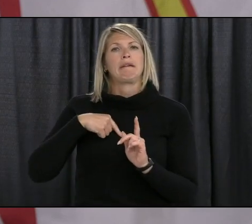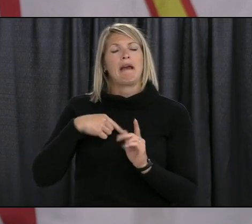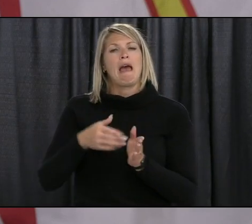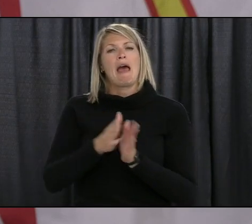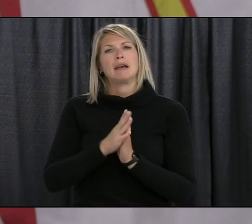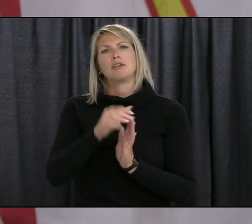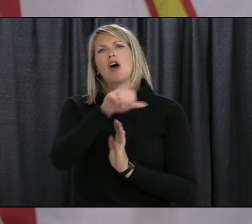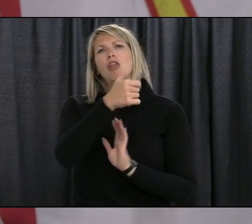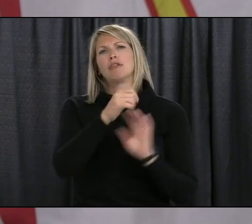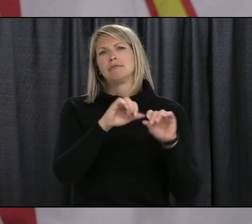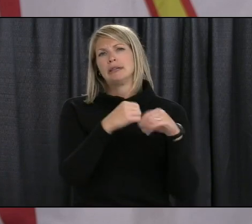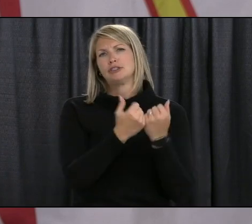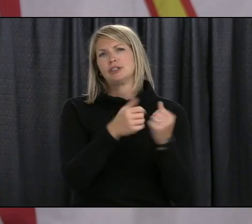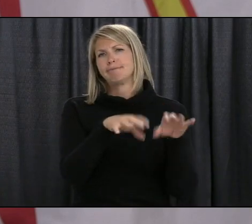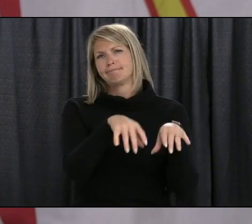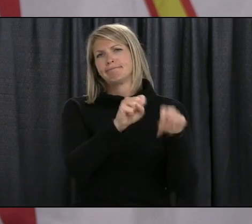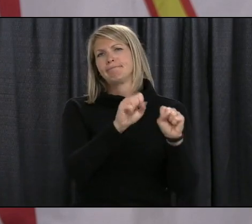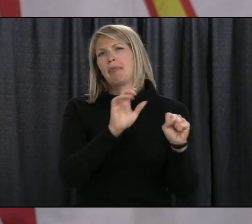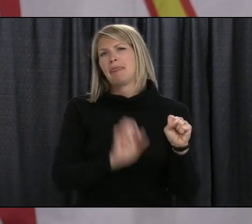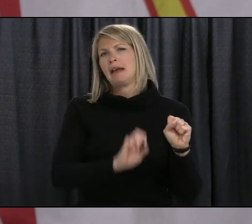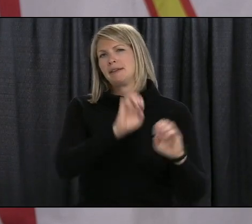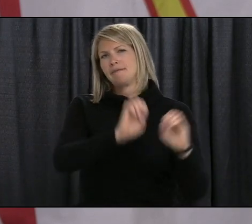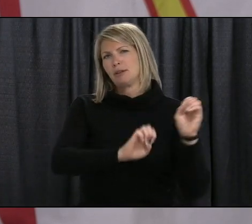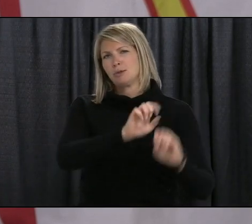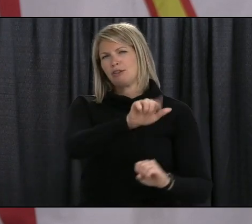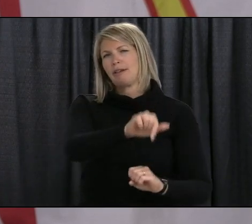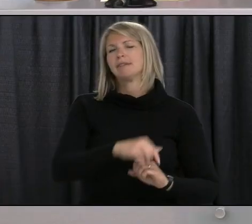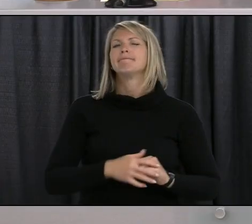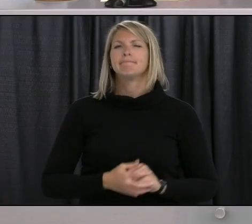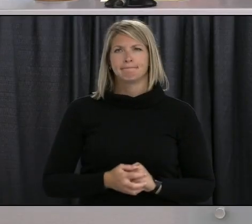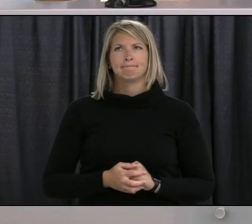to do so. Thank you.